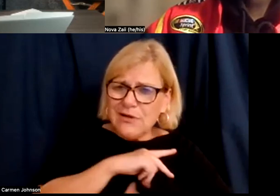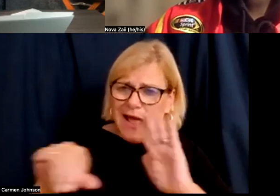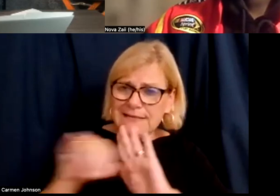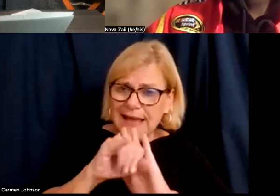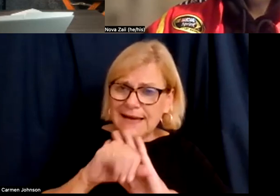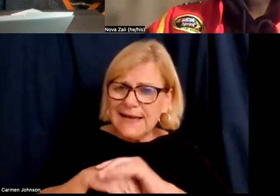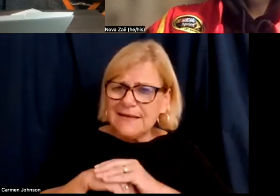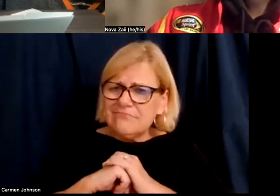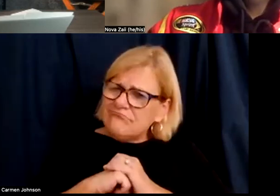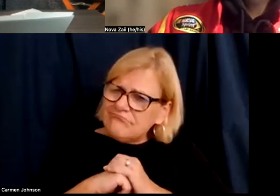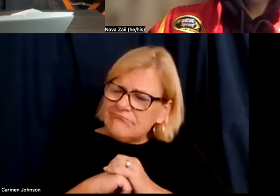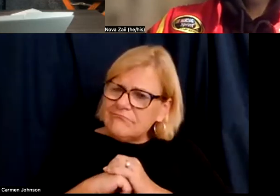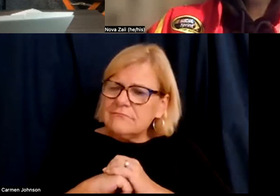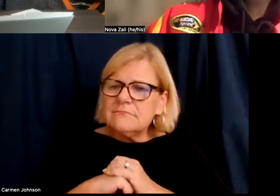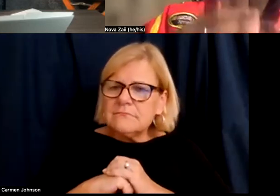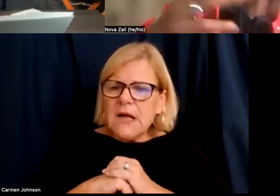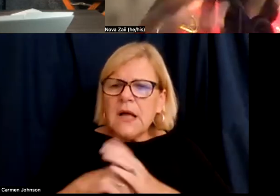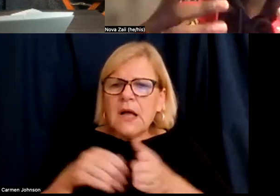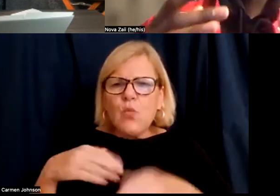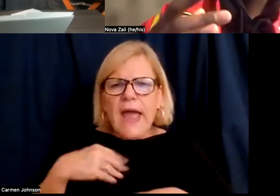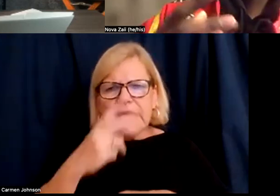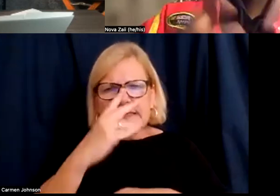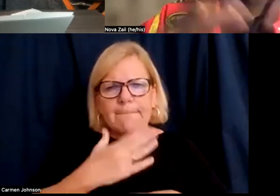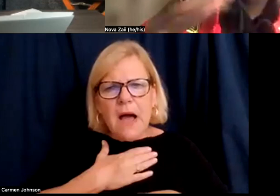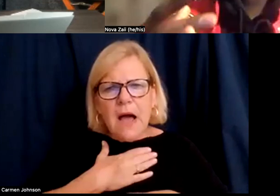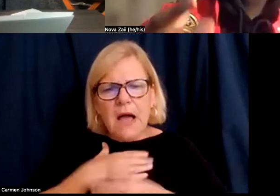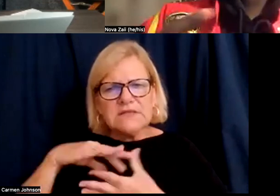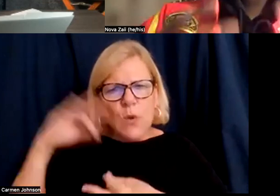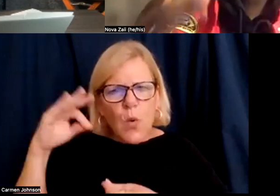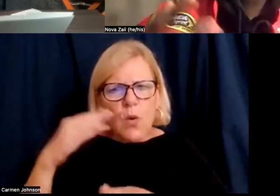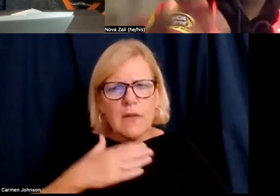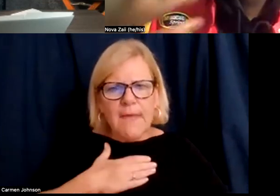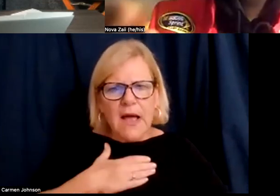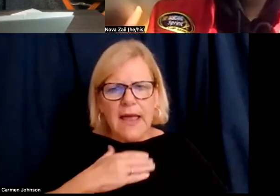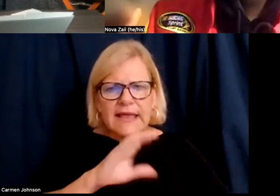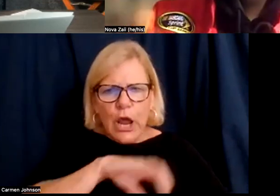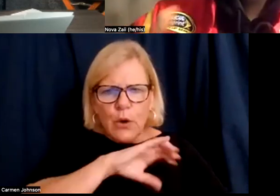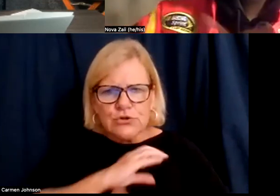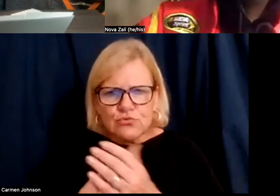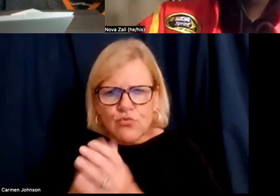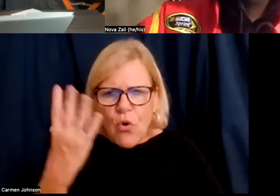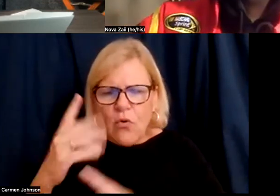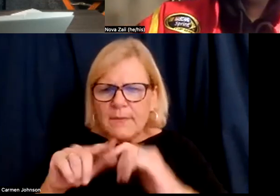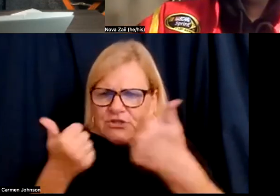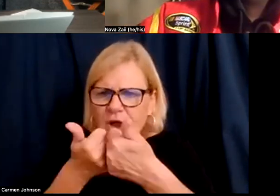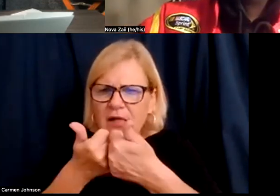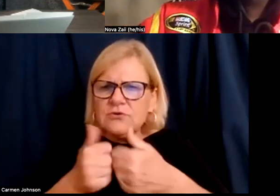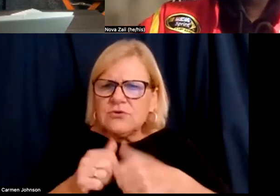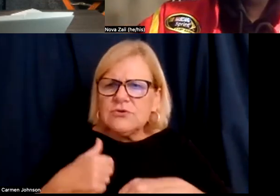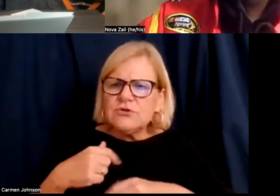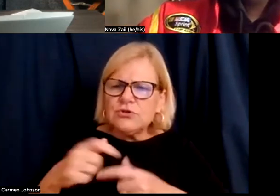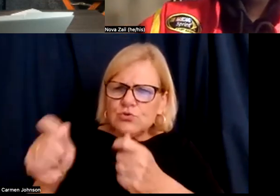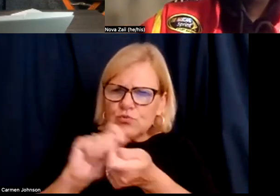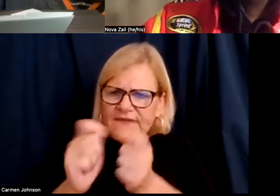identity, uh, the way I see my soul and my character grow, get challenged, you know,